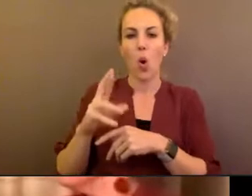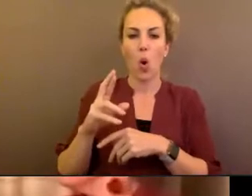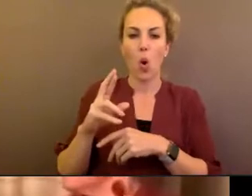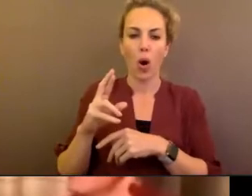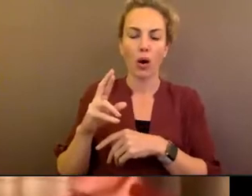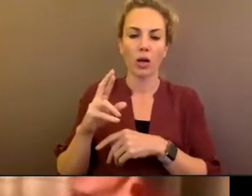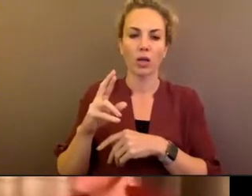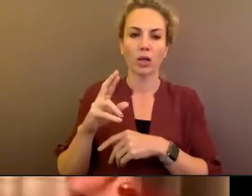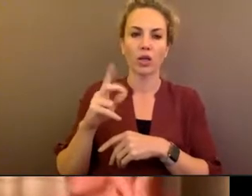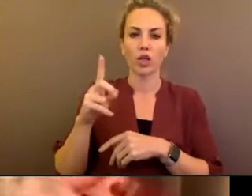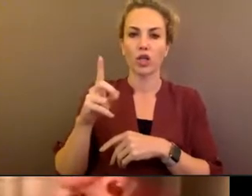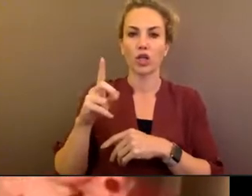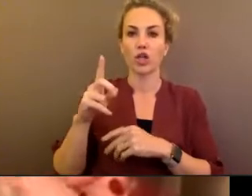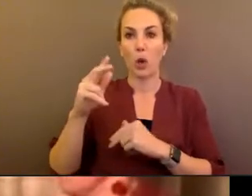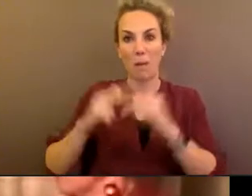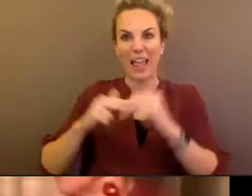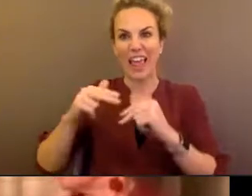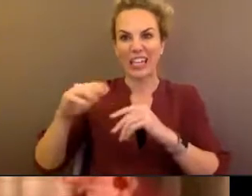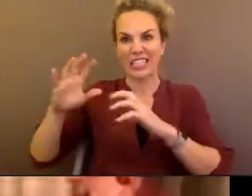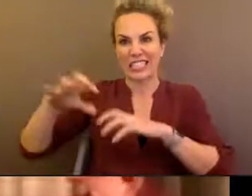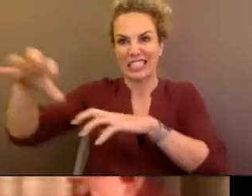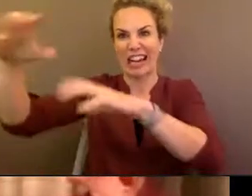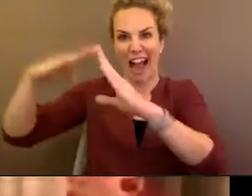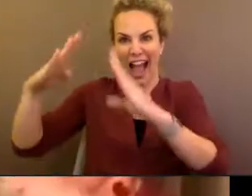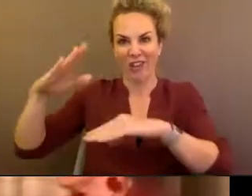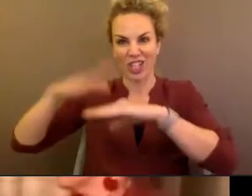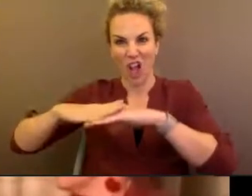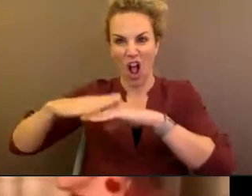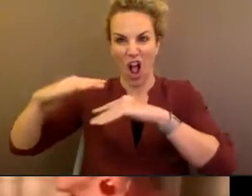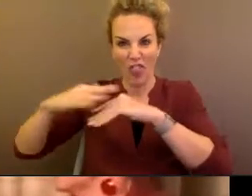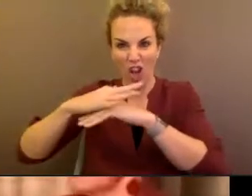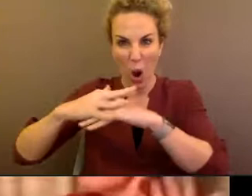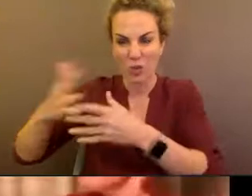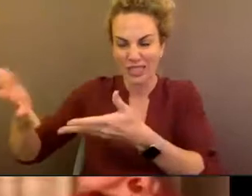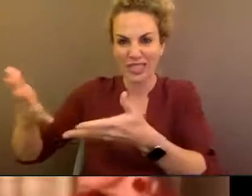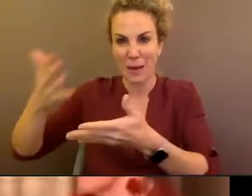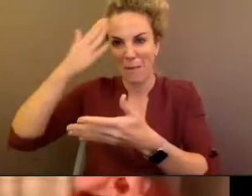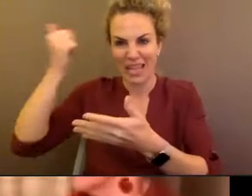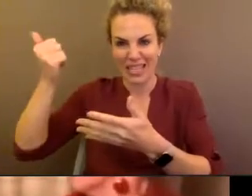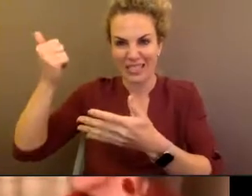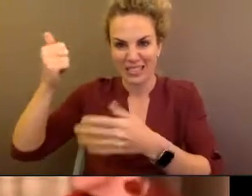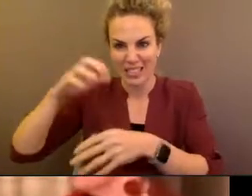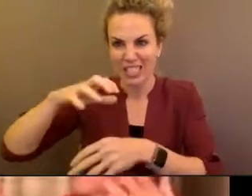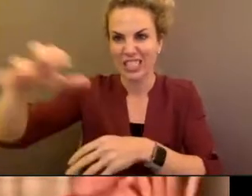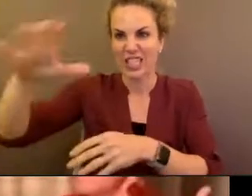them and build housing that people need and give people jobs? So both of those are right.